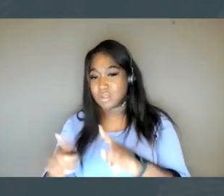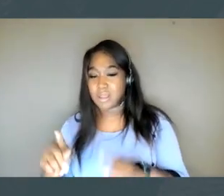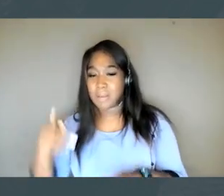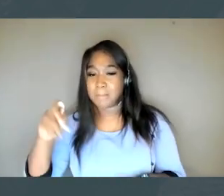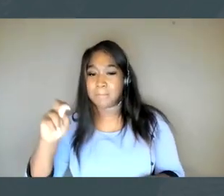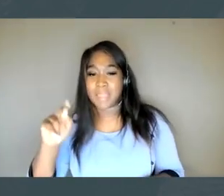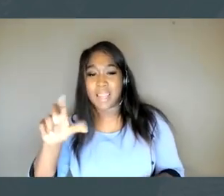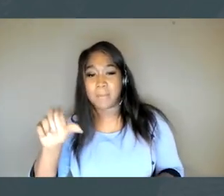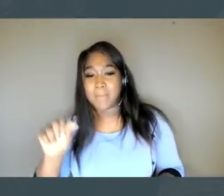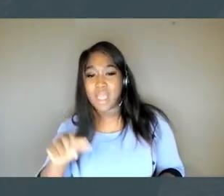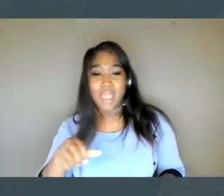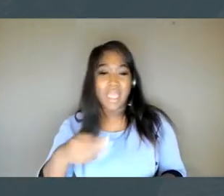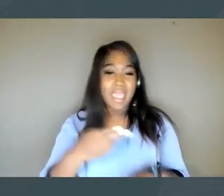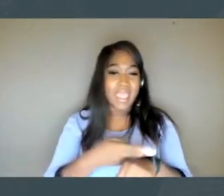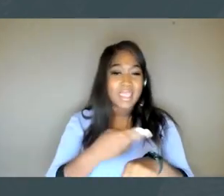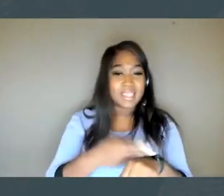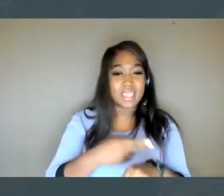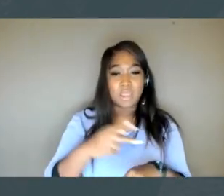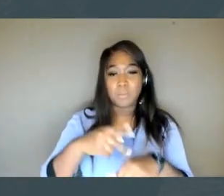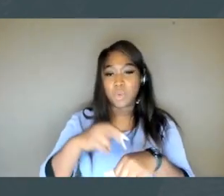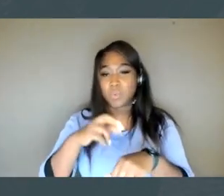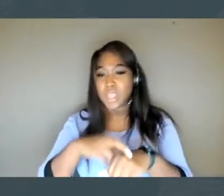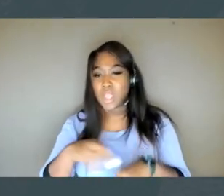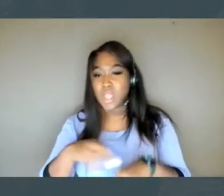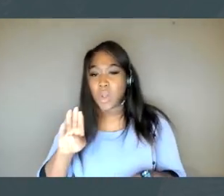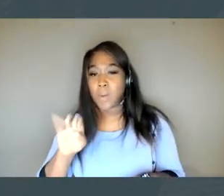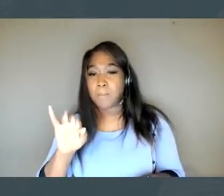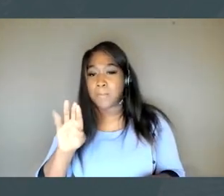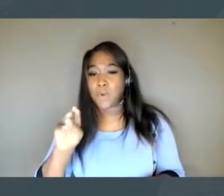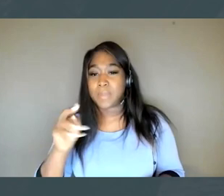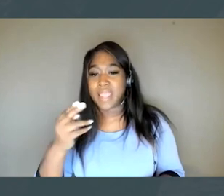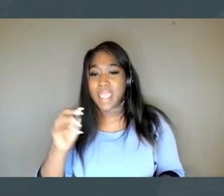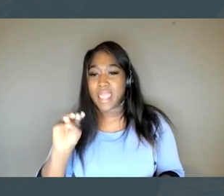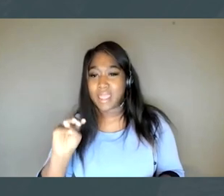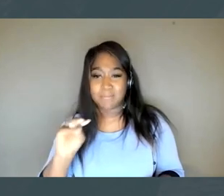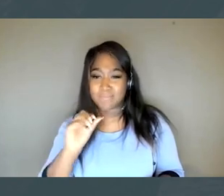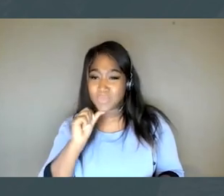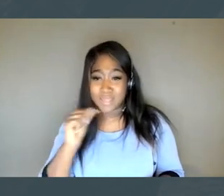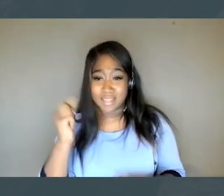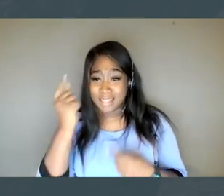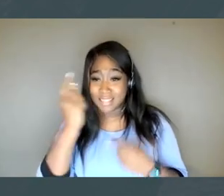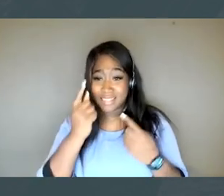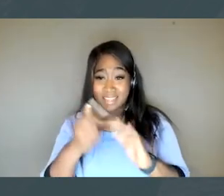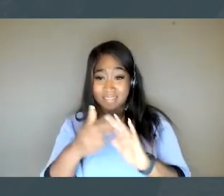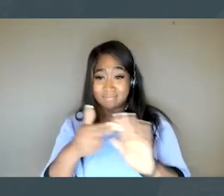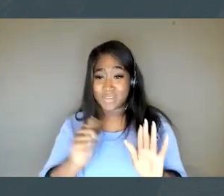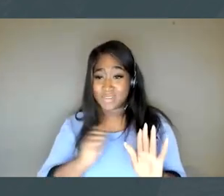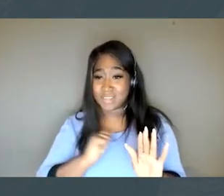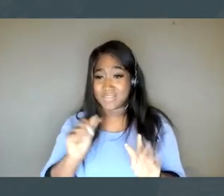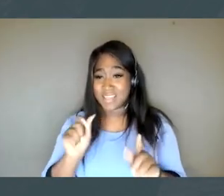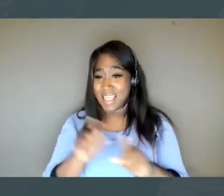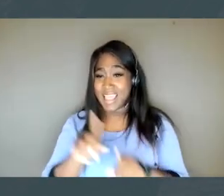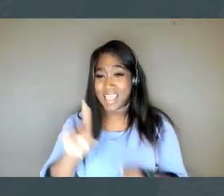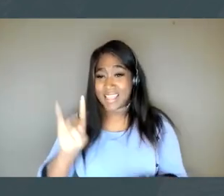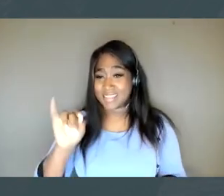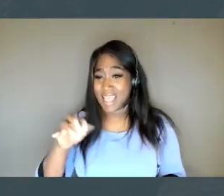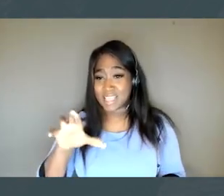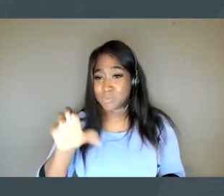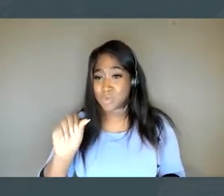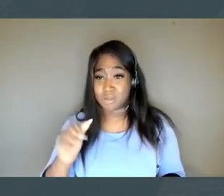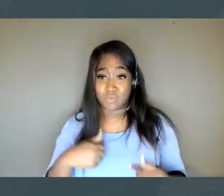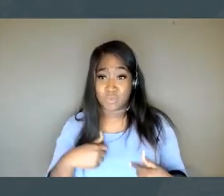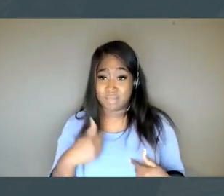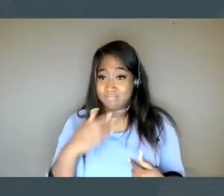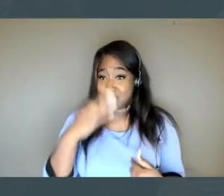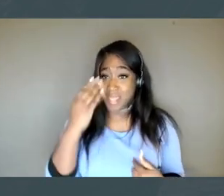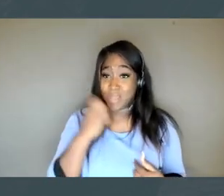Rico, Birmingham. You know, we didn't think of ourselves as like a diaspora. We were just like Black girls, you